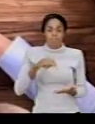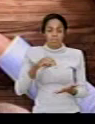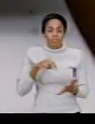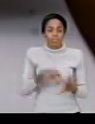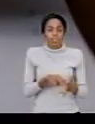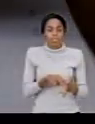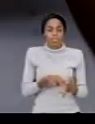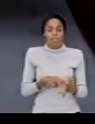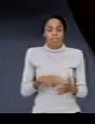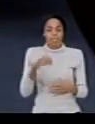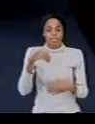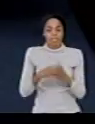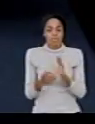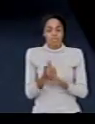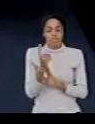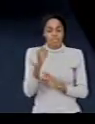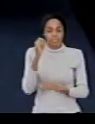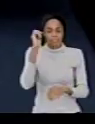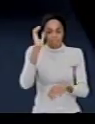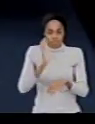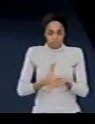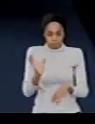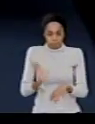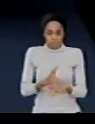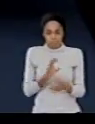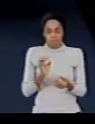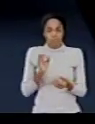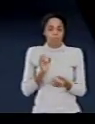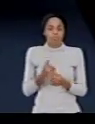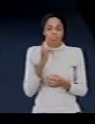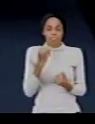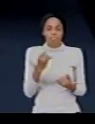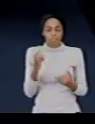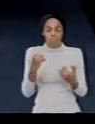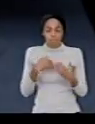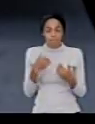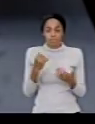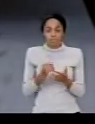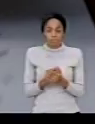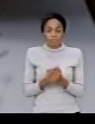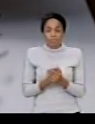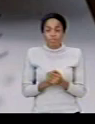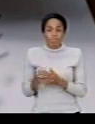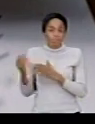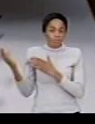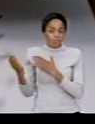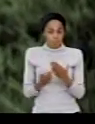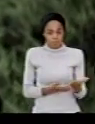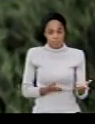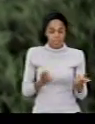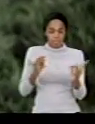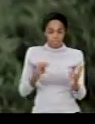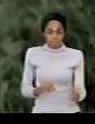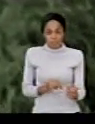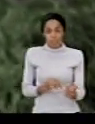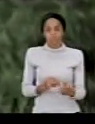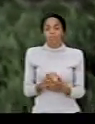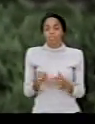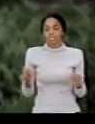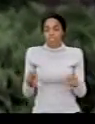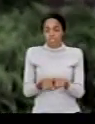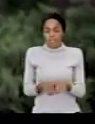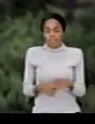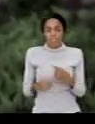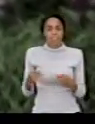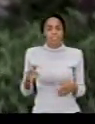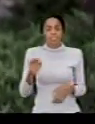Number four, enlist them, enroll them. Enlist them, enroll them. It's like, you know, a child has gone